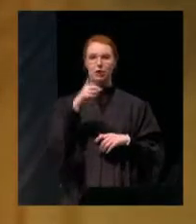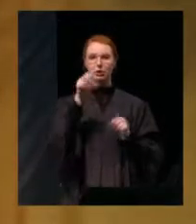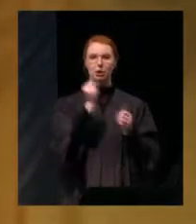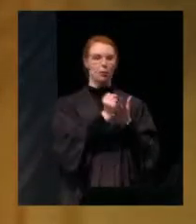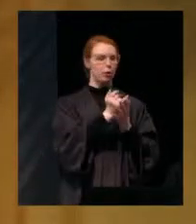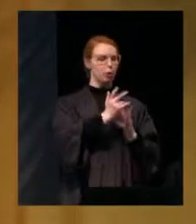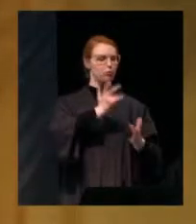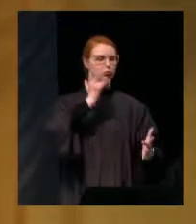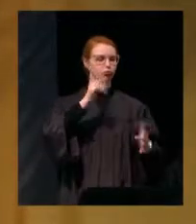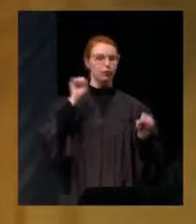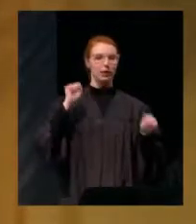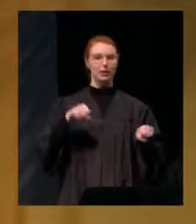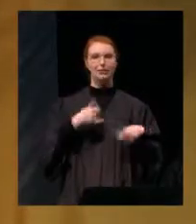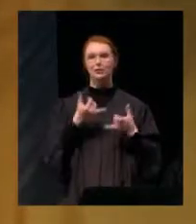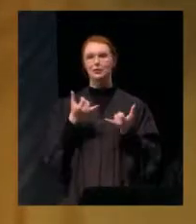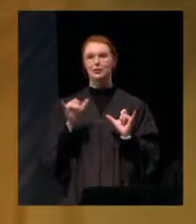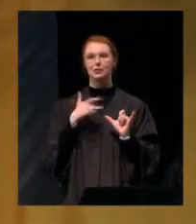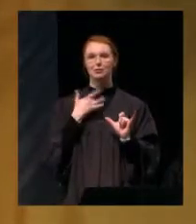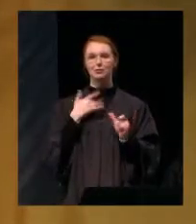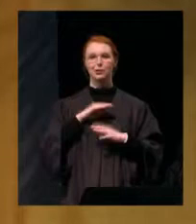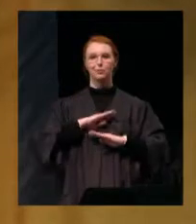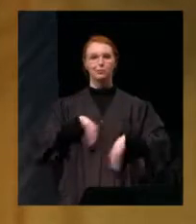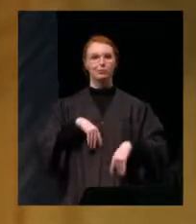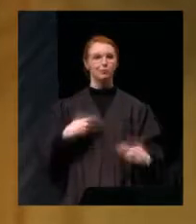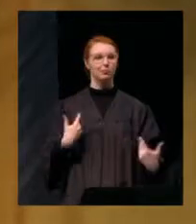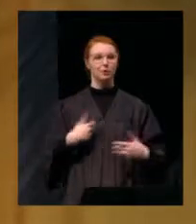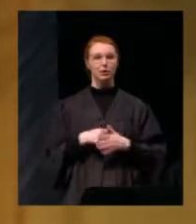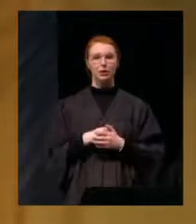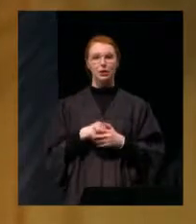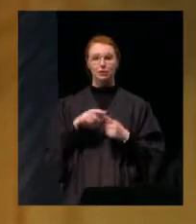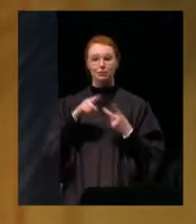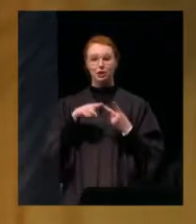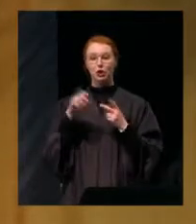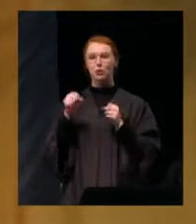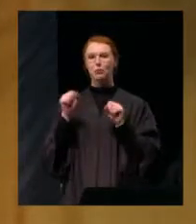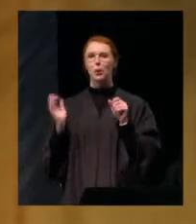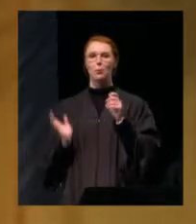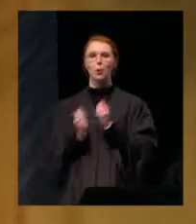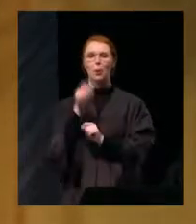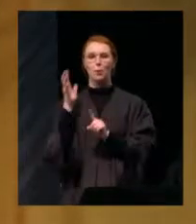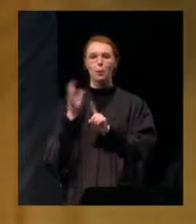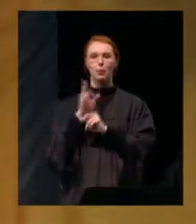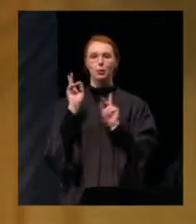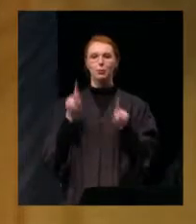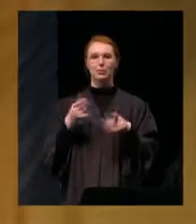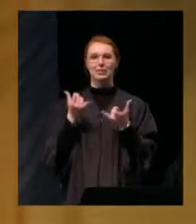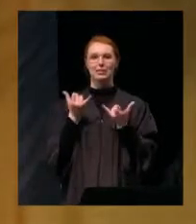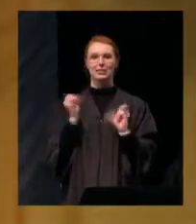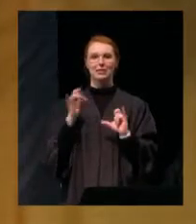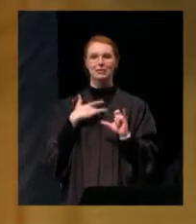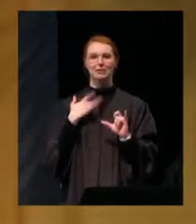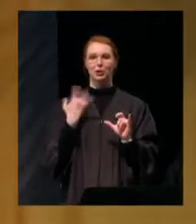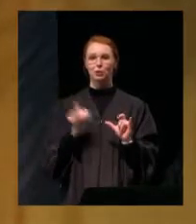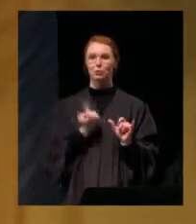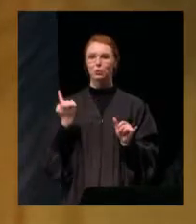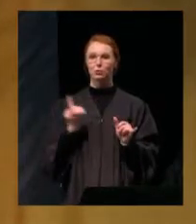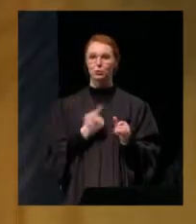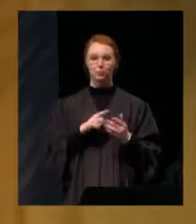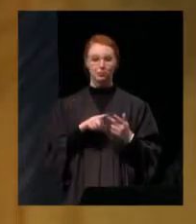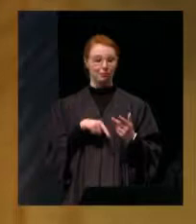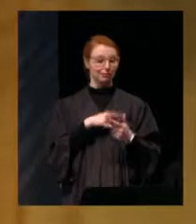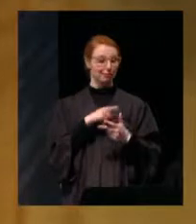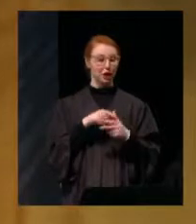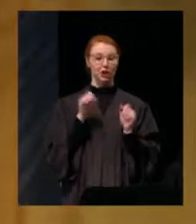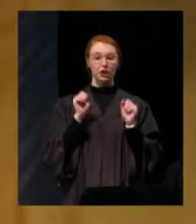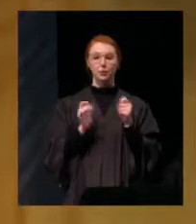world and still feel unhappy. You could be the most popular person and still feel unloved. You could be the